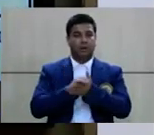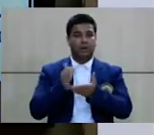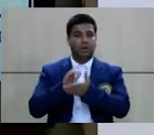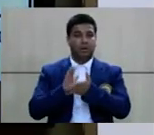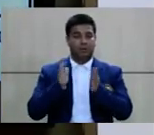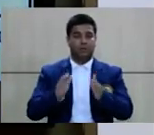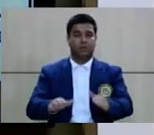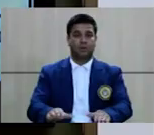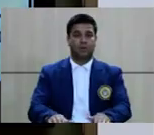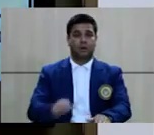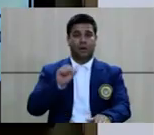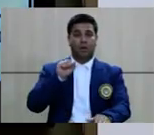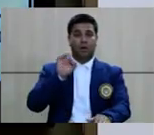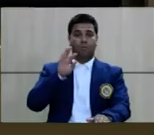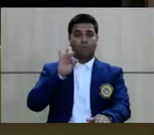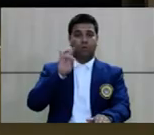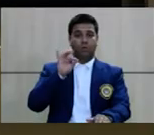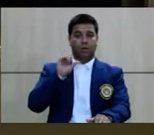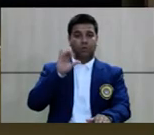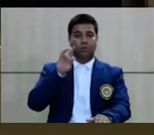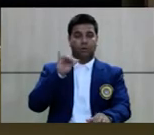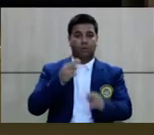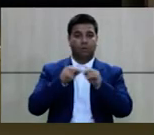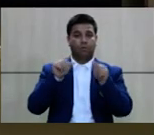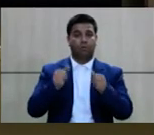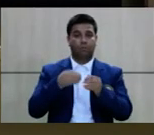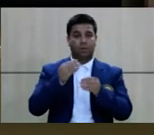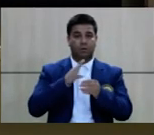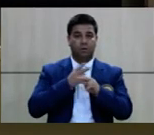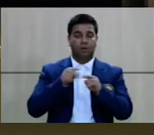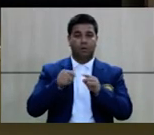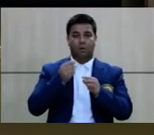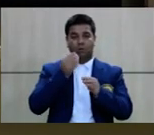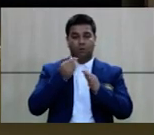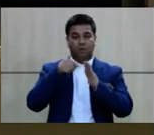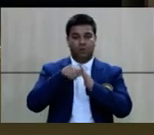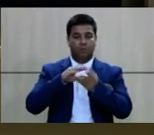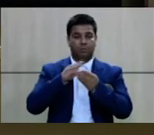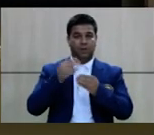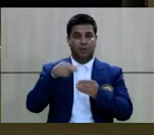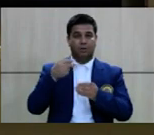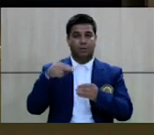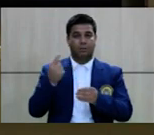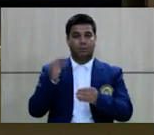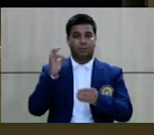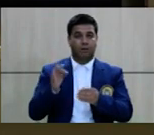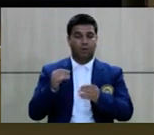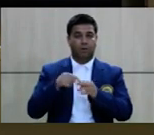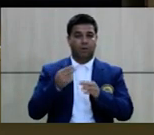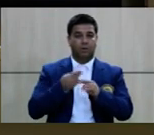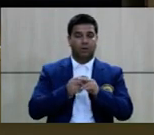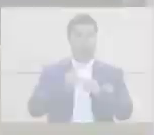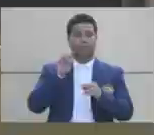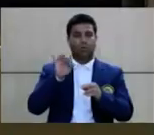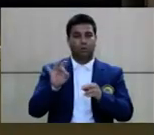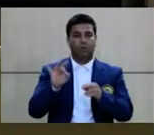chiqamiz. Ammoniy sulfat formulasi berilgan oziqa elementi 20-21% ga teng, u kulrang